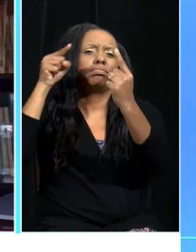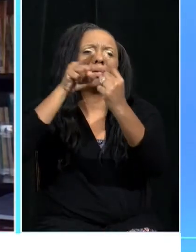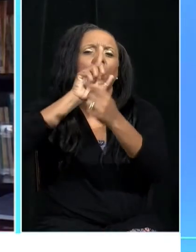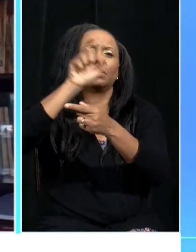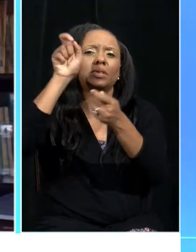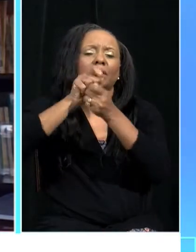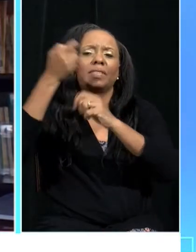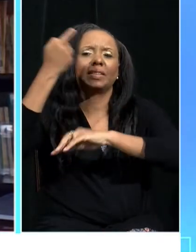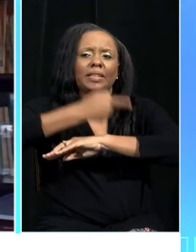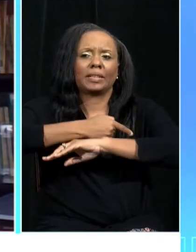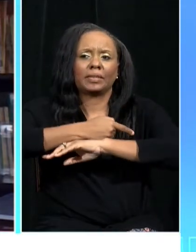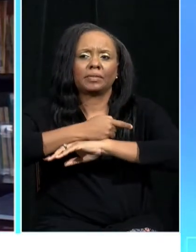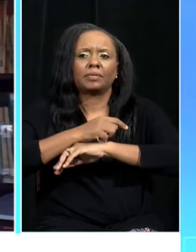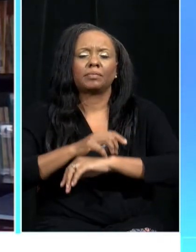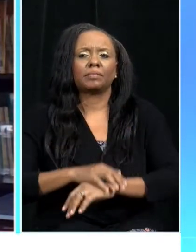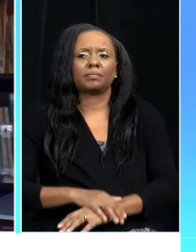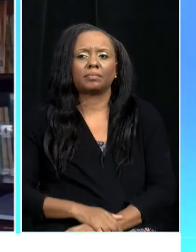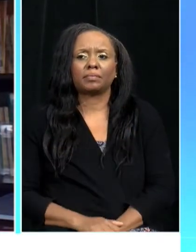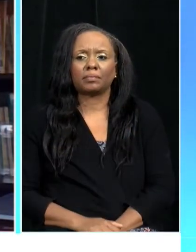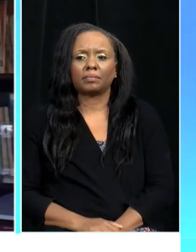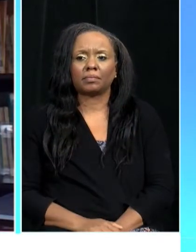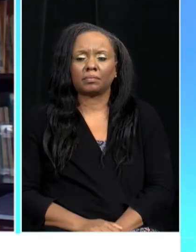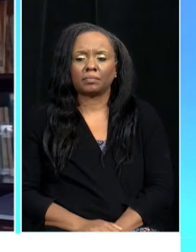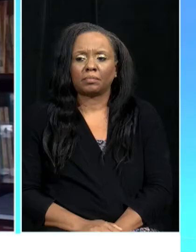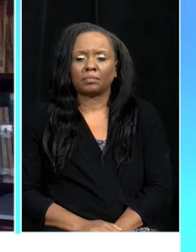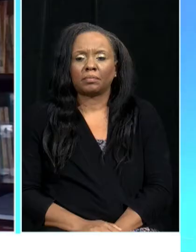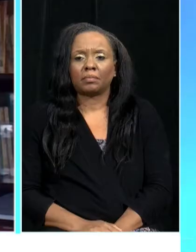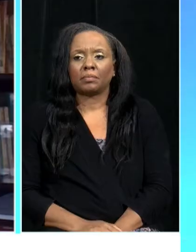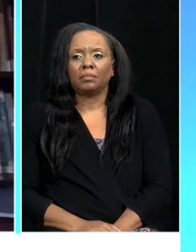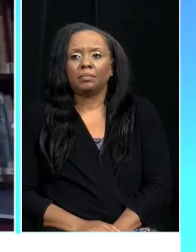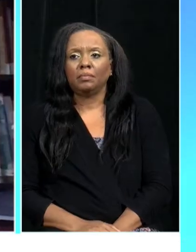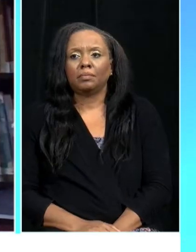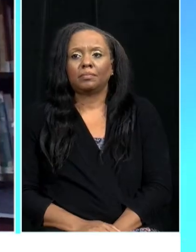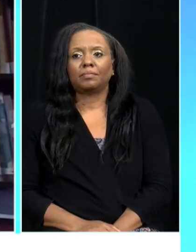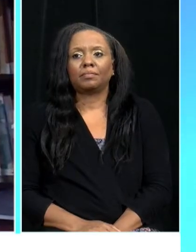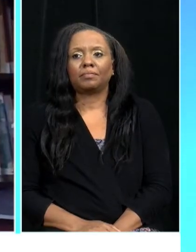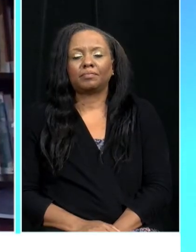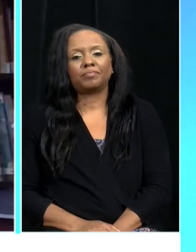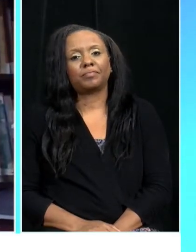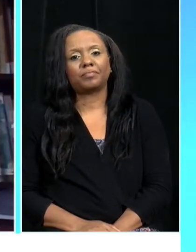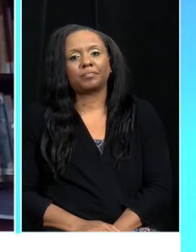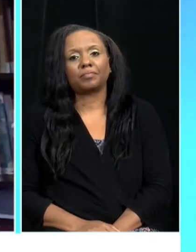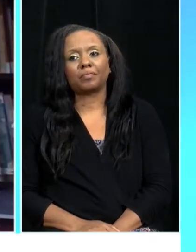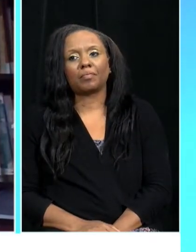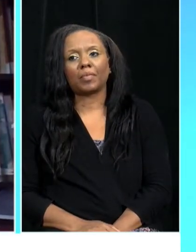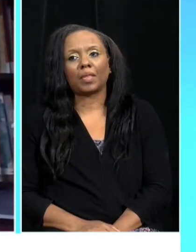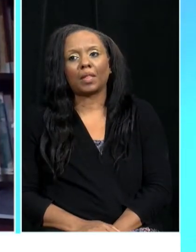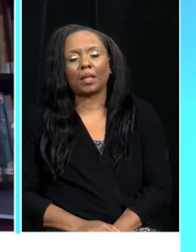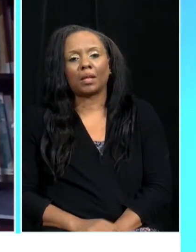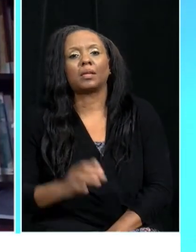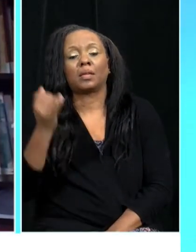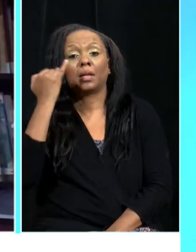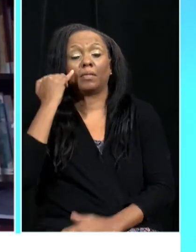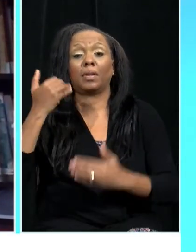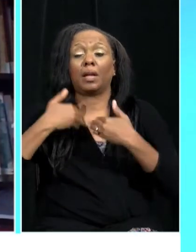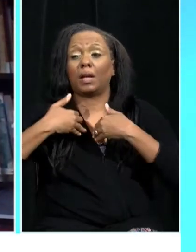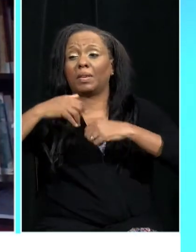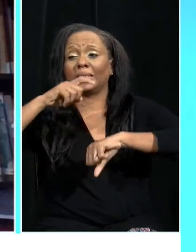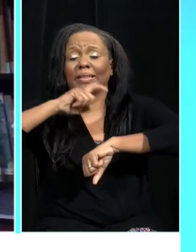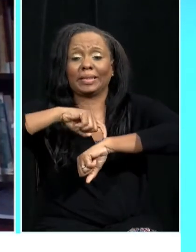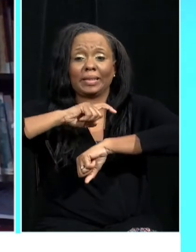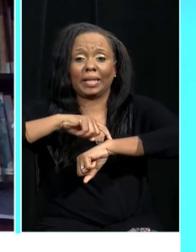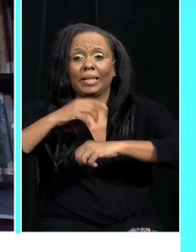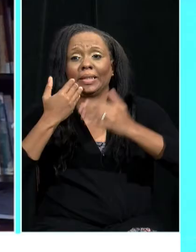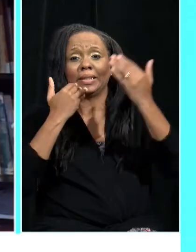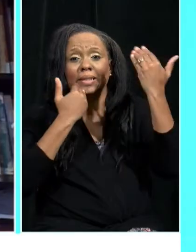Now, if I want to get if I want to get from St. Philip to Bridgetown in a certain time, then there's